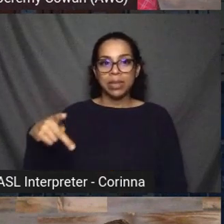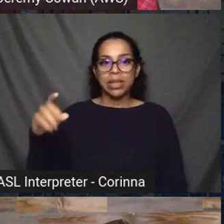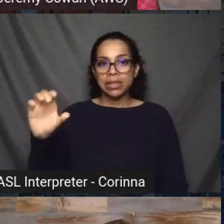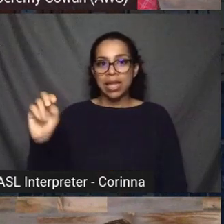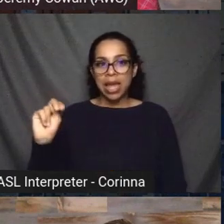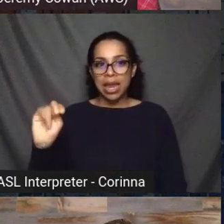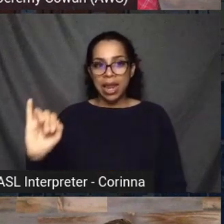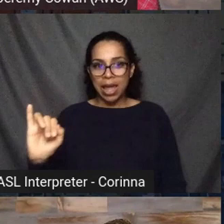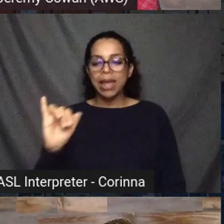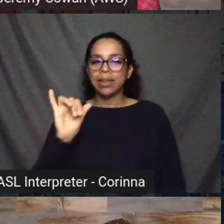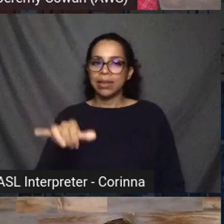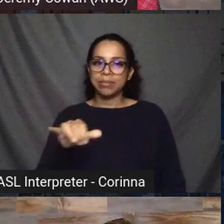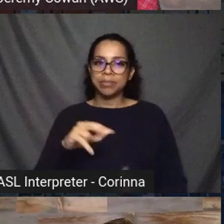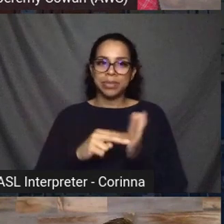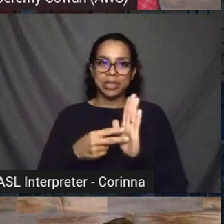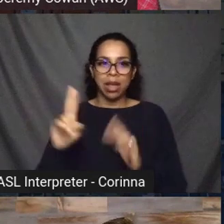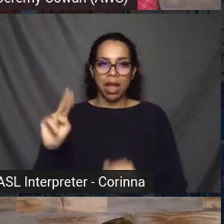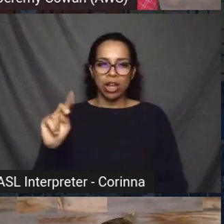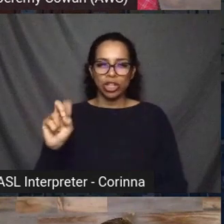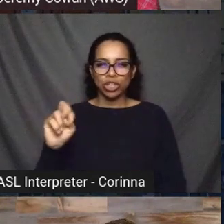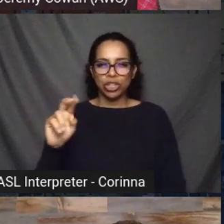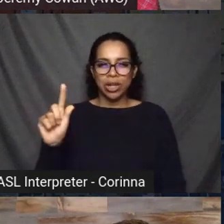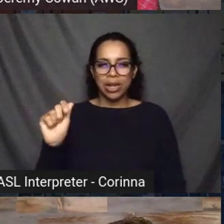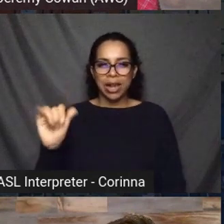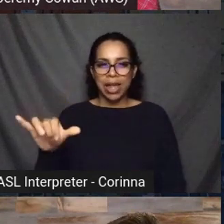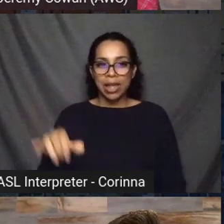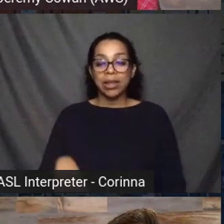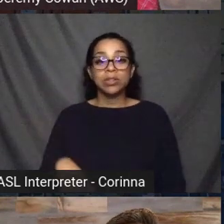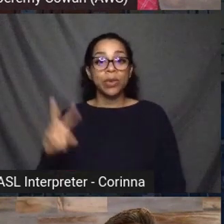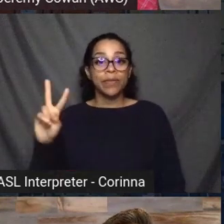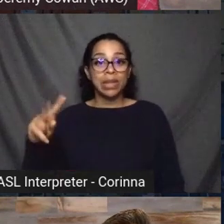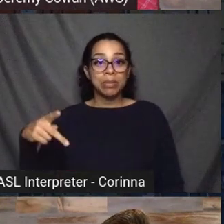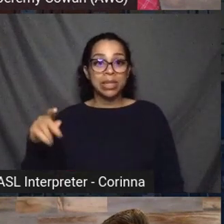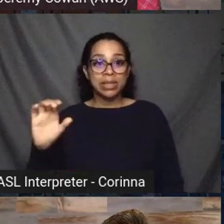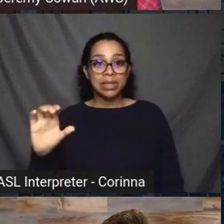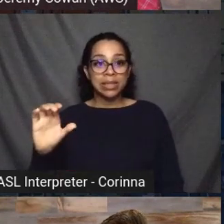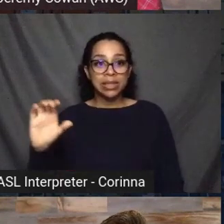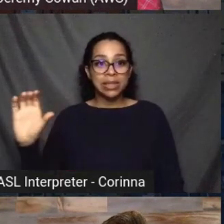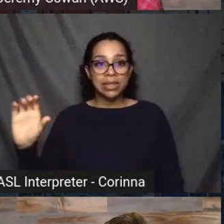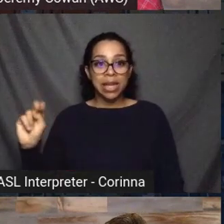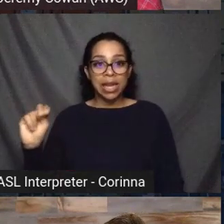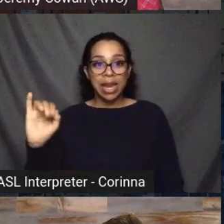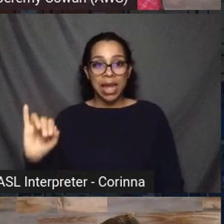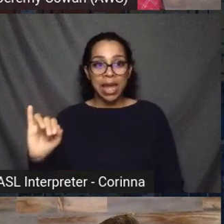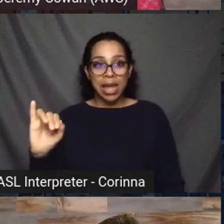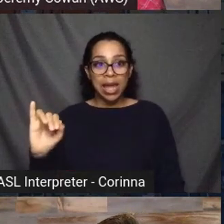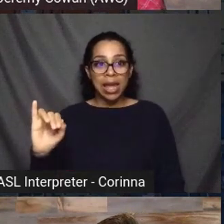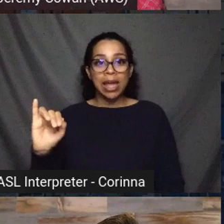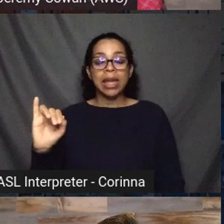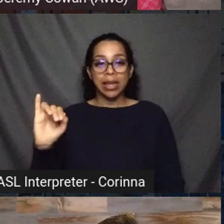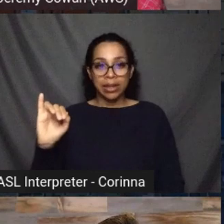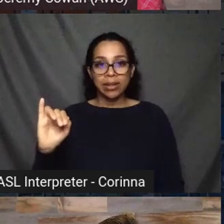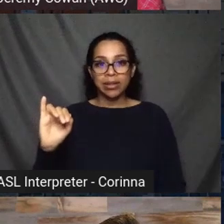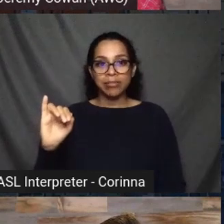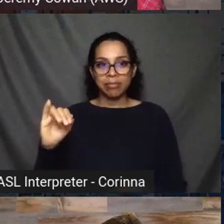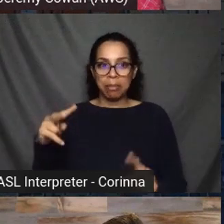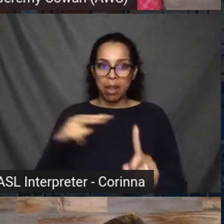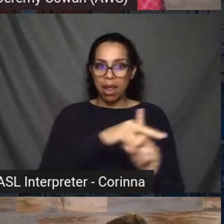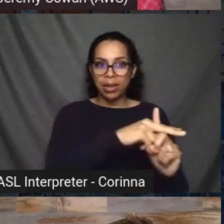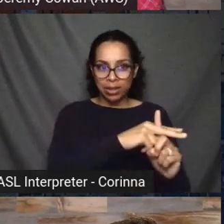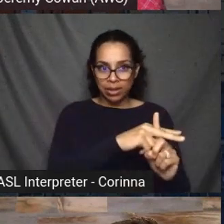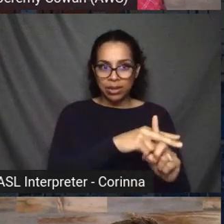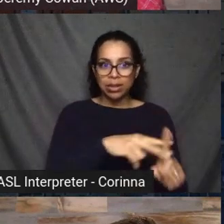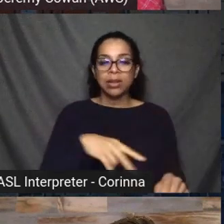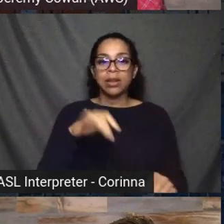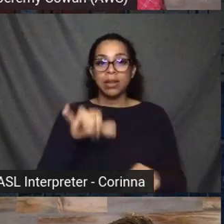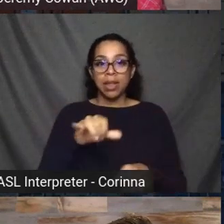network. So what is a VPC CNI, right? It's a native VPC networking CNI plugin, which works on